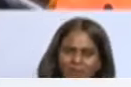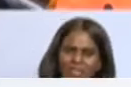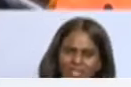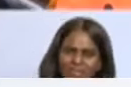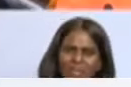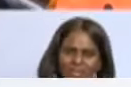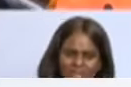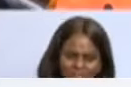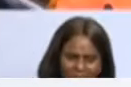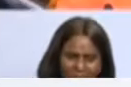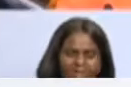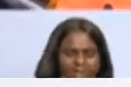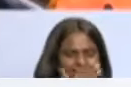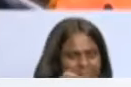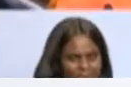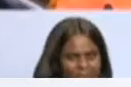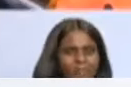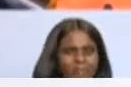way.